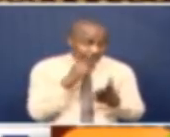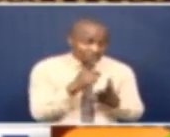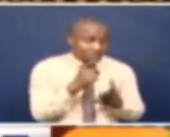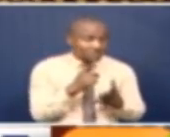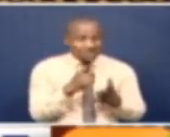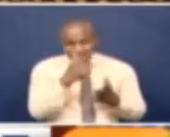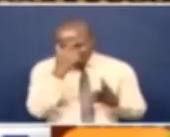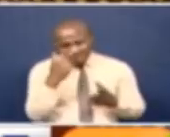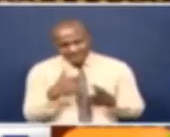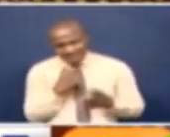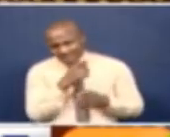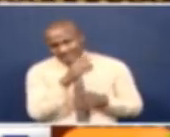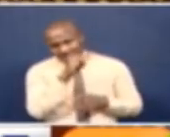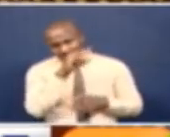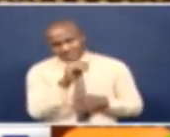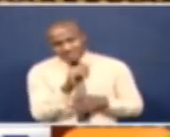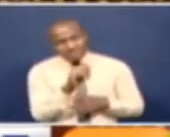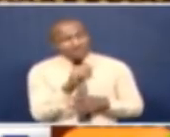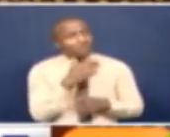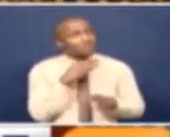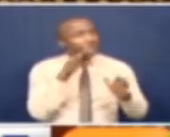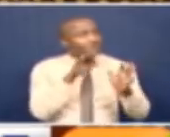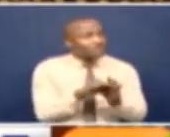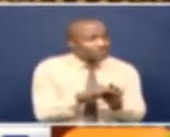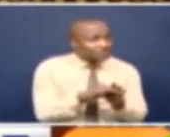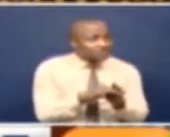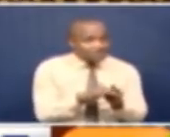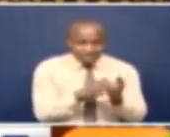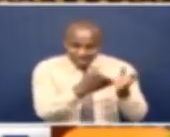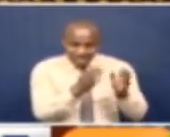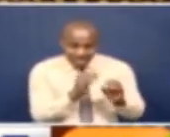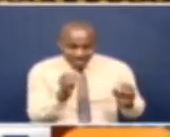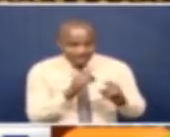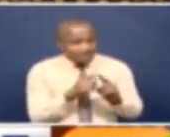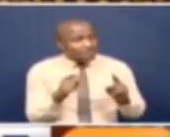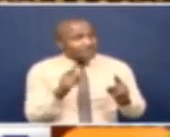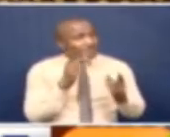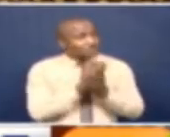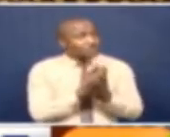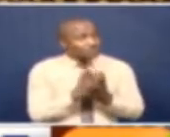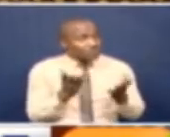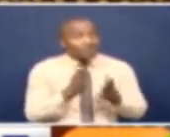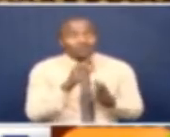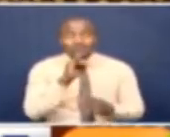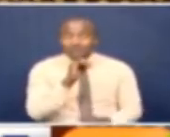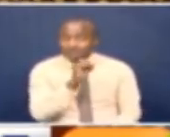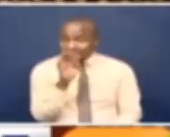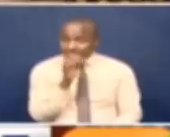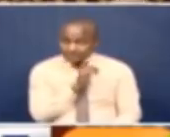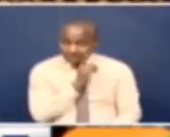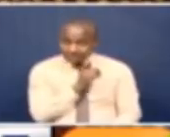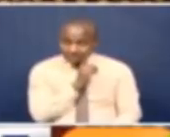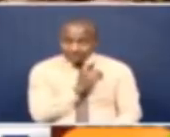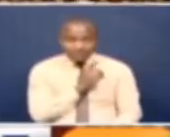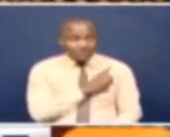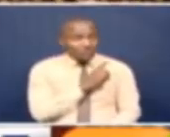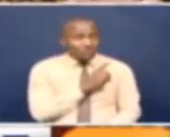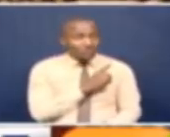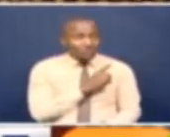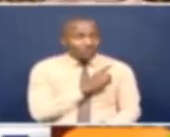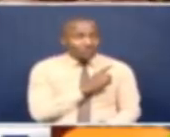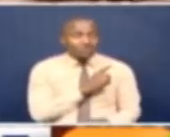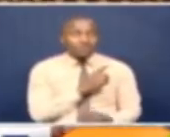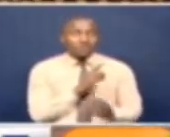MCA who they wanted to vote is not on the ballot. But the truth is, Jeff, when Rekina doesn't